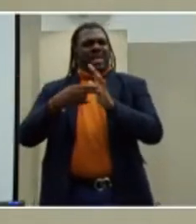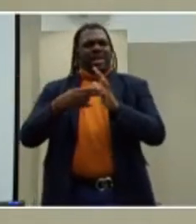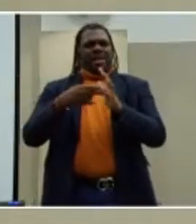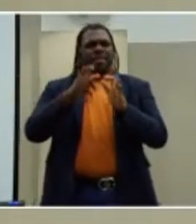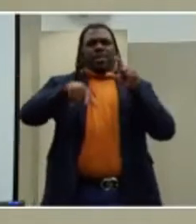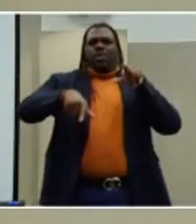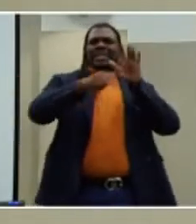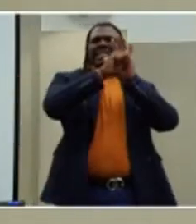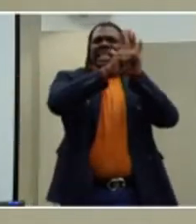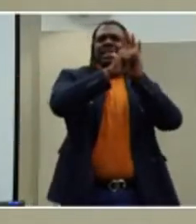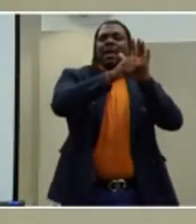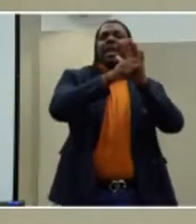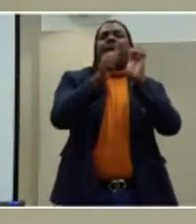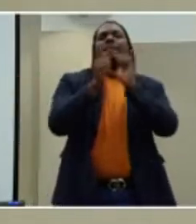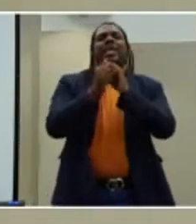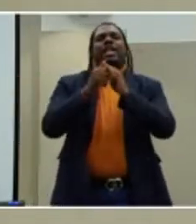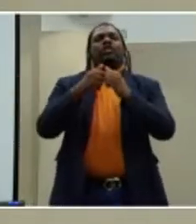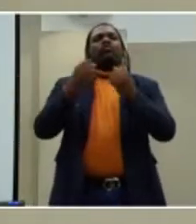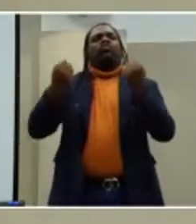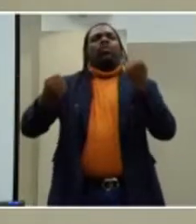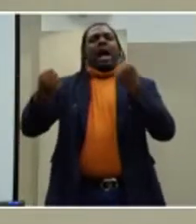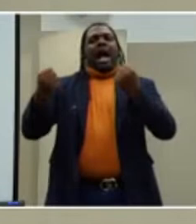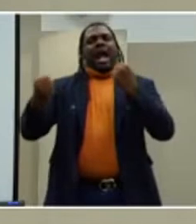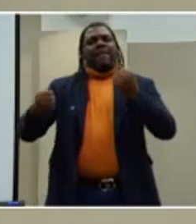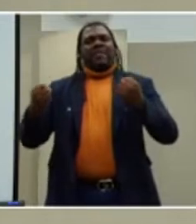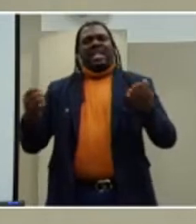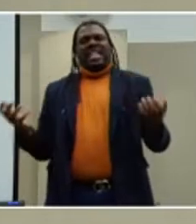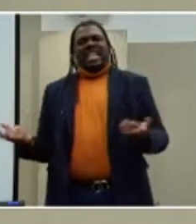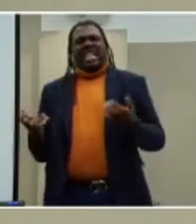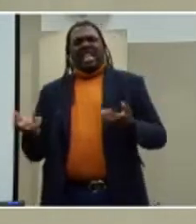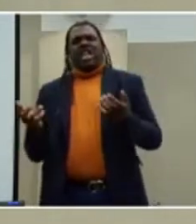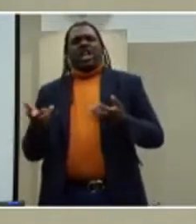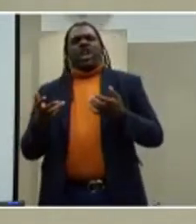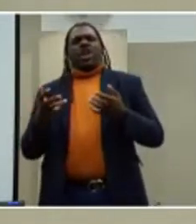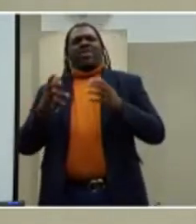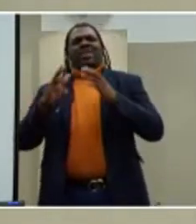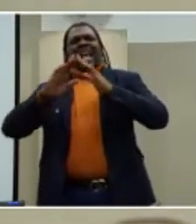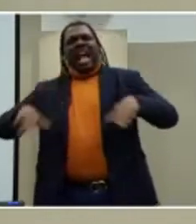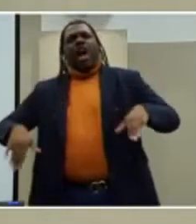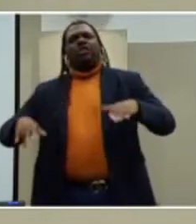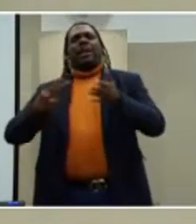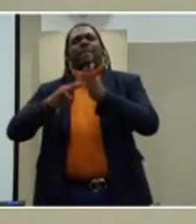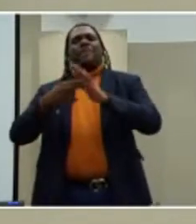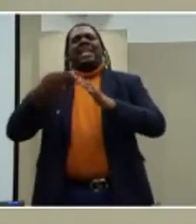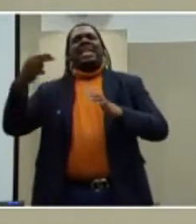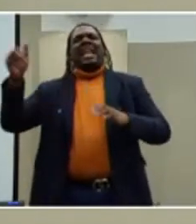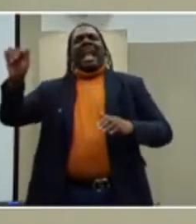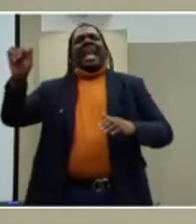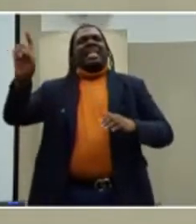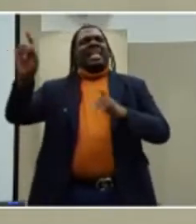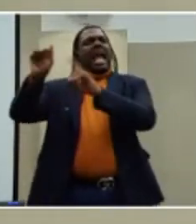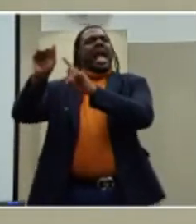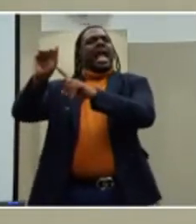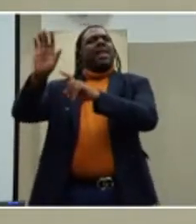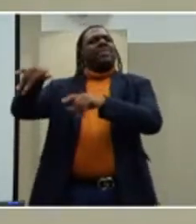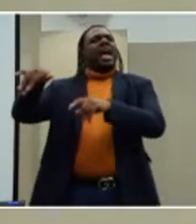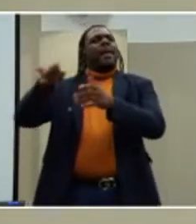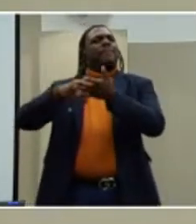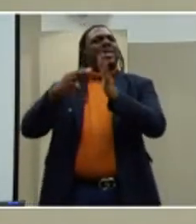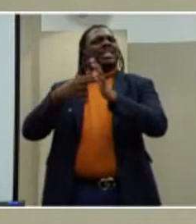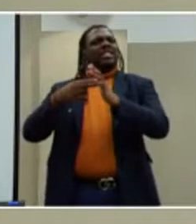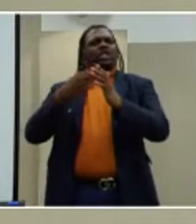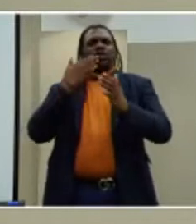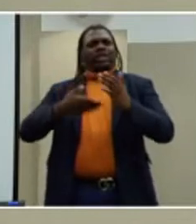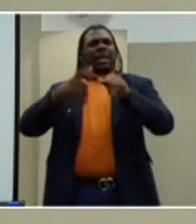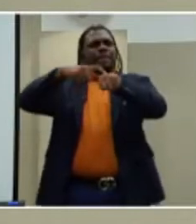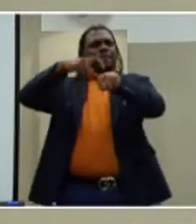an autonomous vehicle hearing in the House on the anniversary of the ADA. And it seems like it's a great